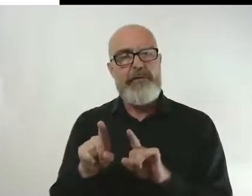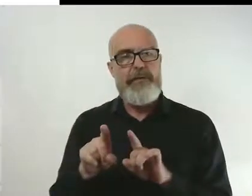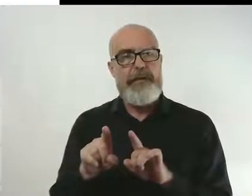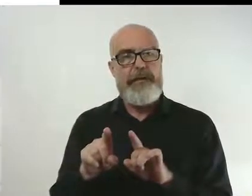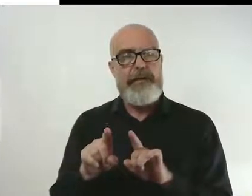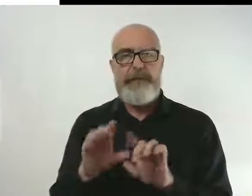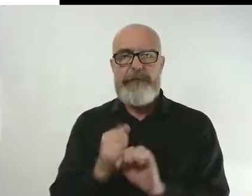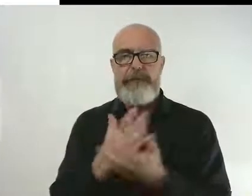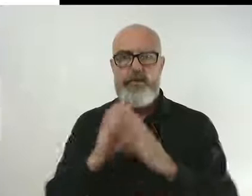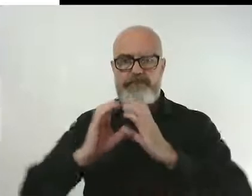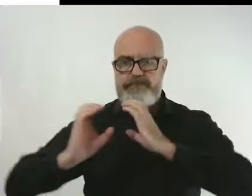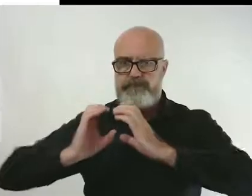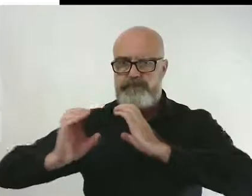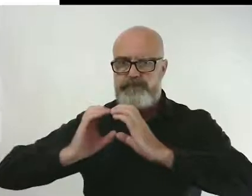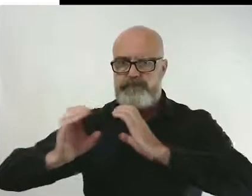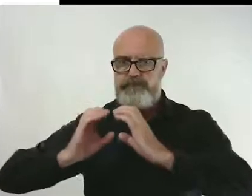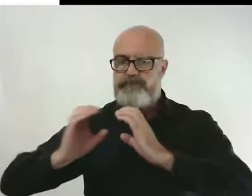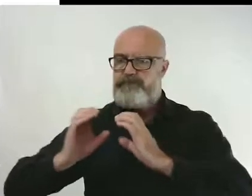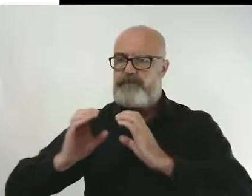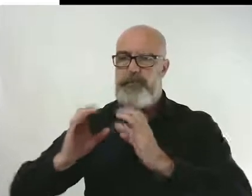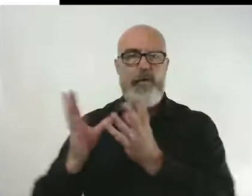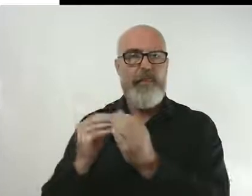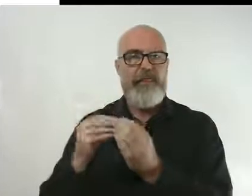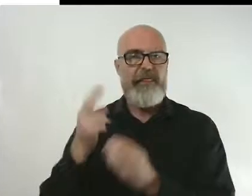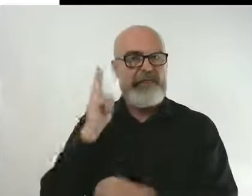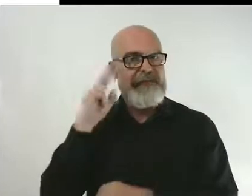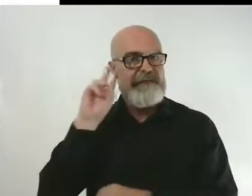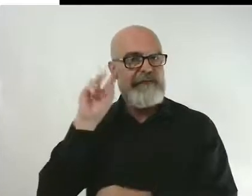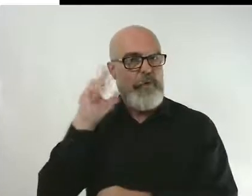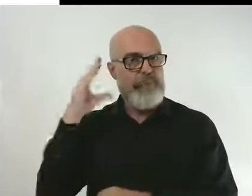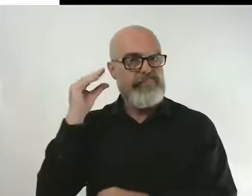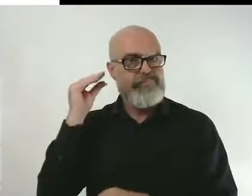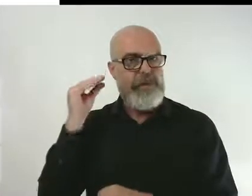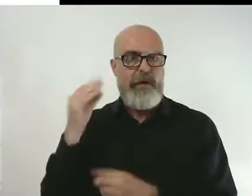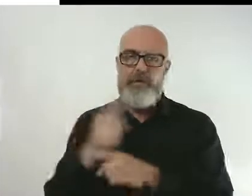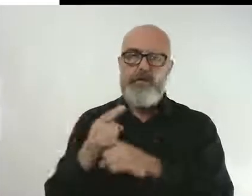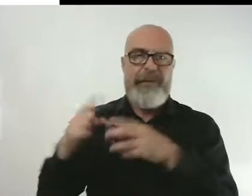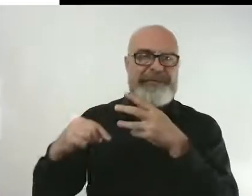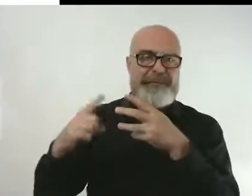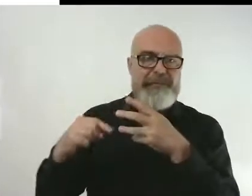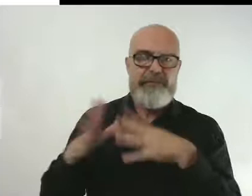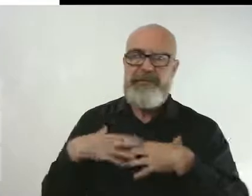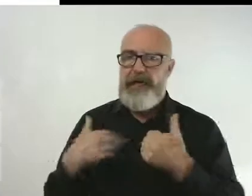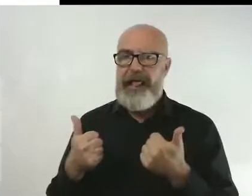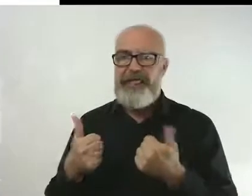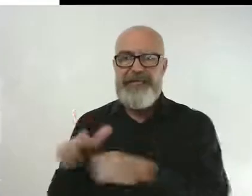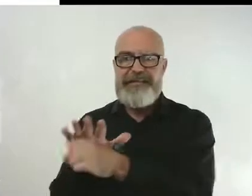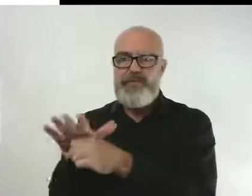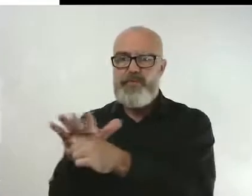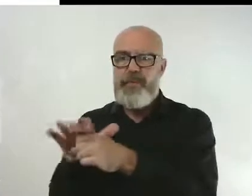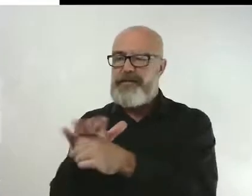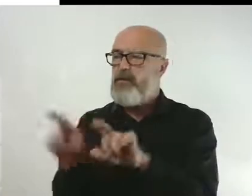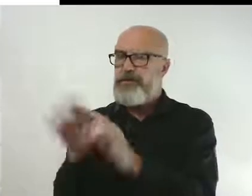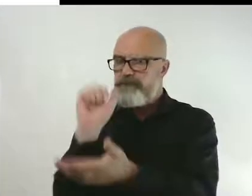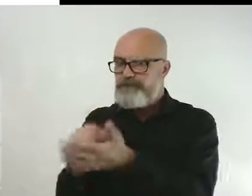the healthcare professional, so as to be able to communicate with the patient with a hearing loss about symptoms of